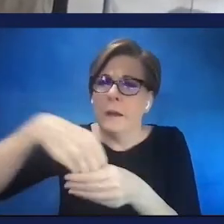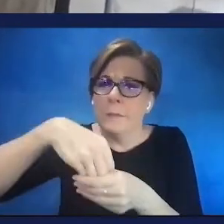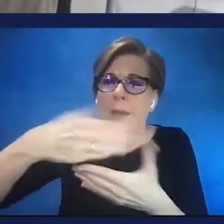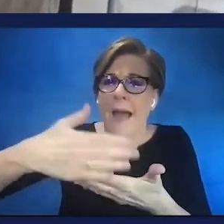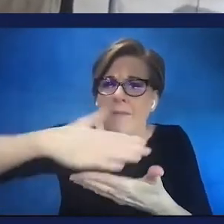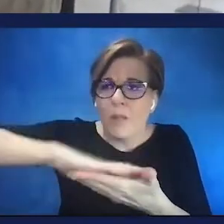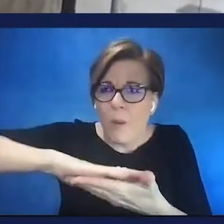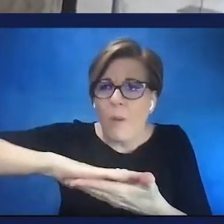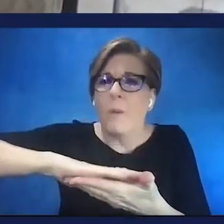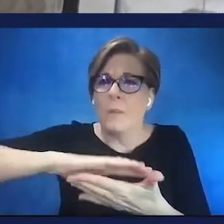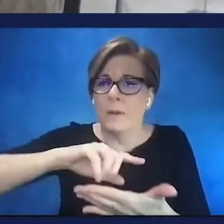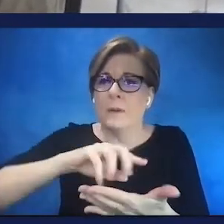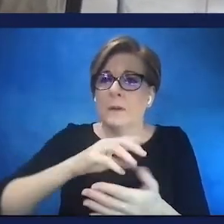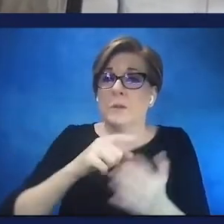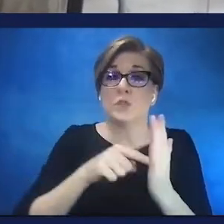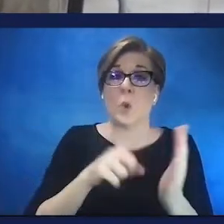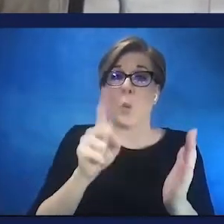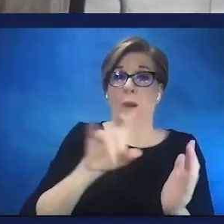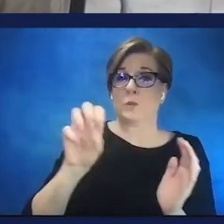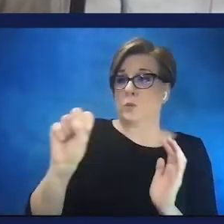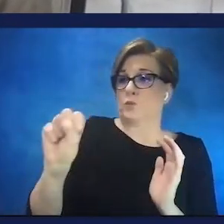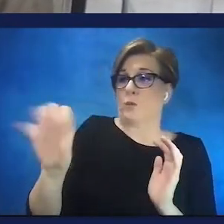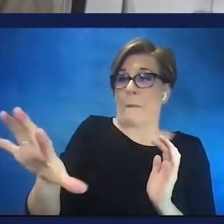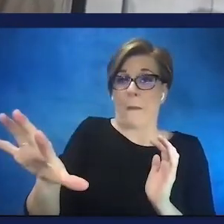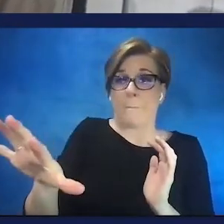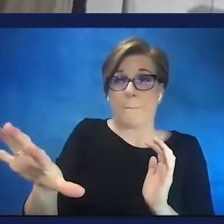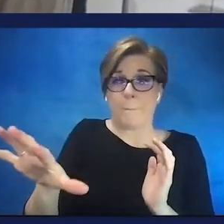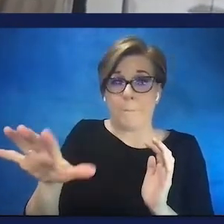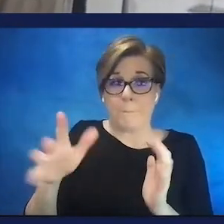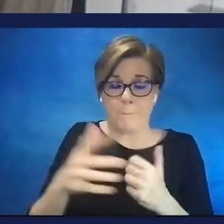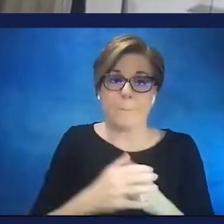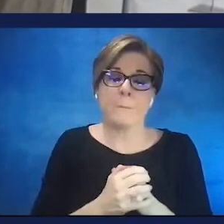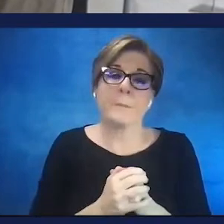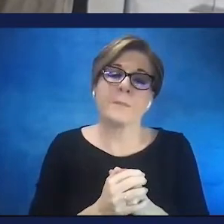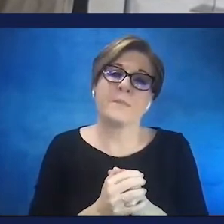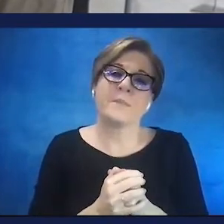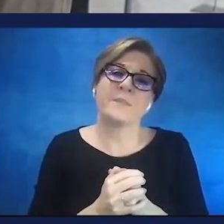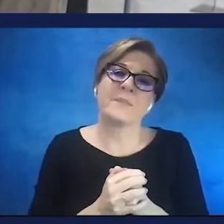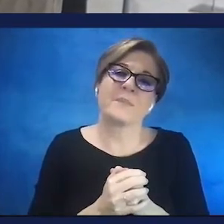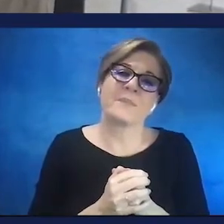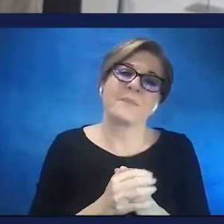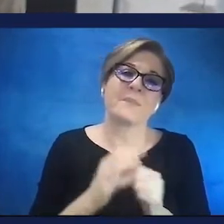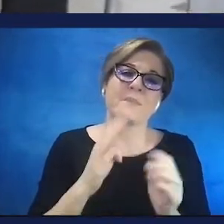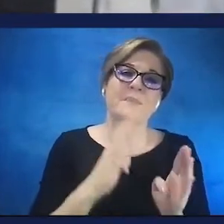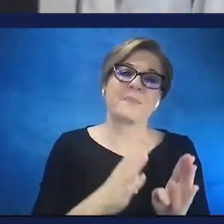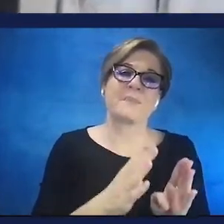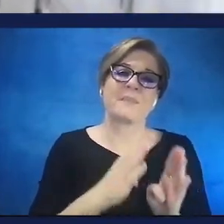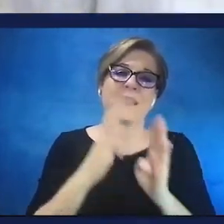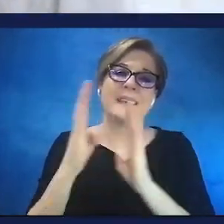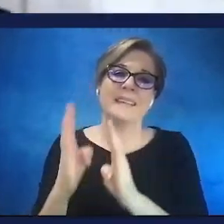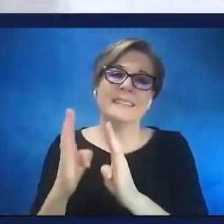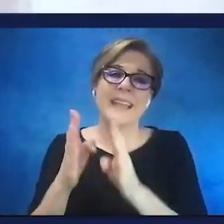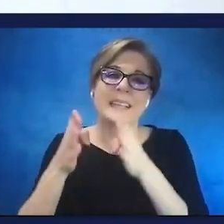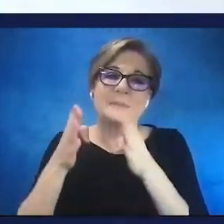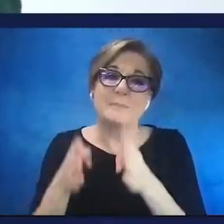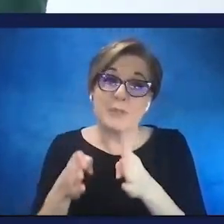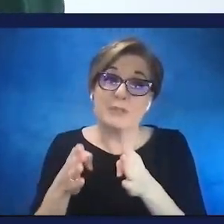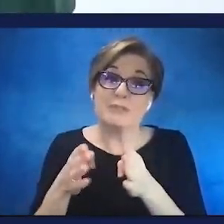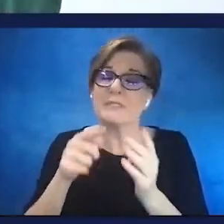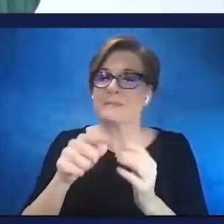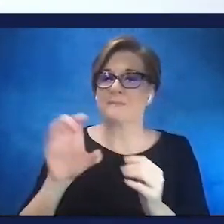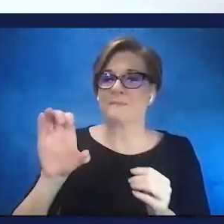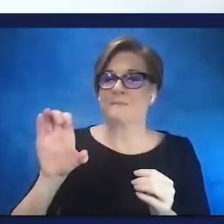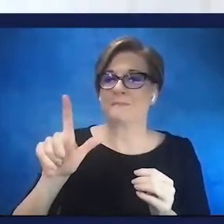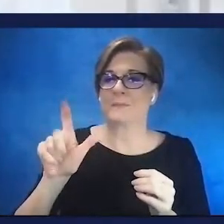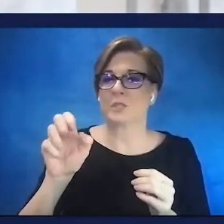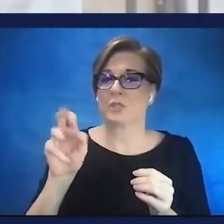them in the envelopes, and showing them where to drop them off at the drop box. The next person that I'm going to introduce you